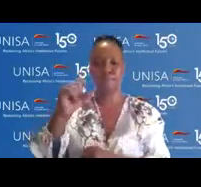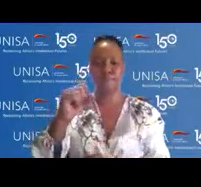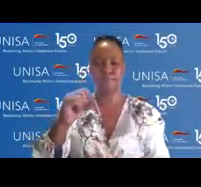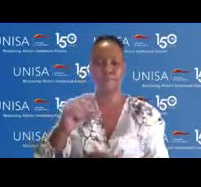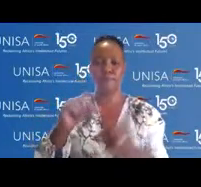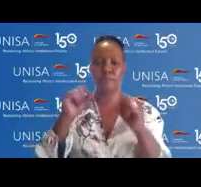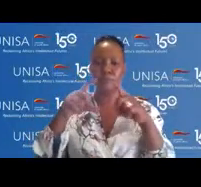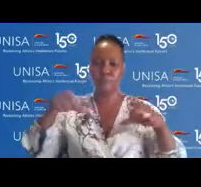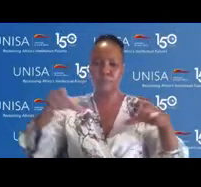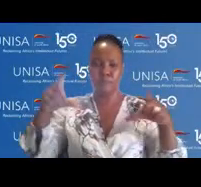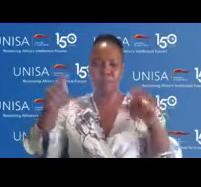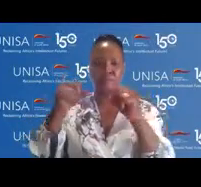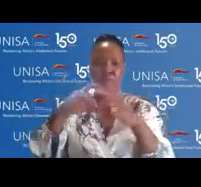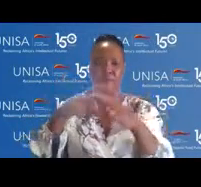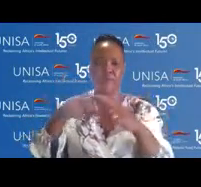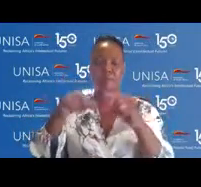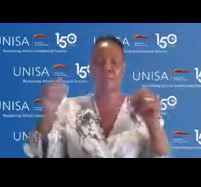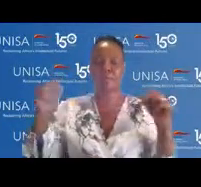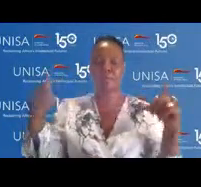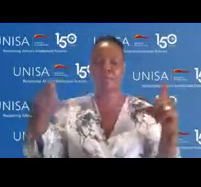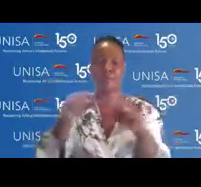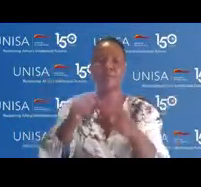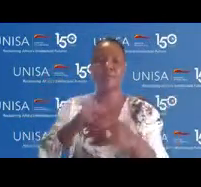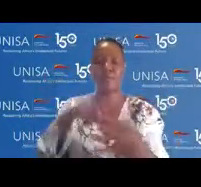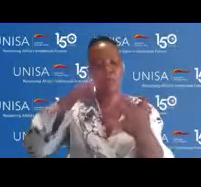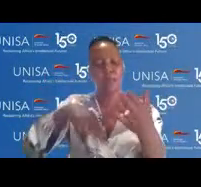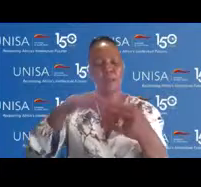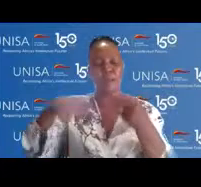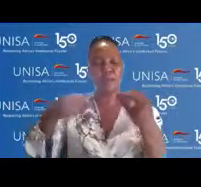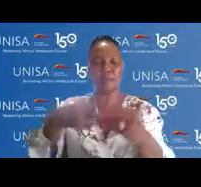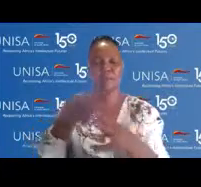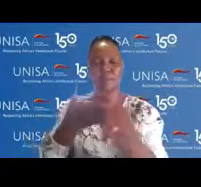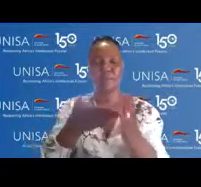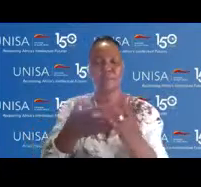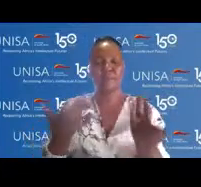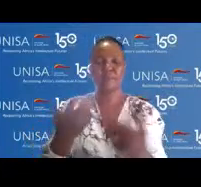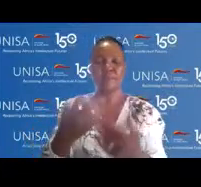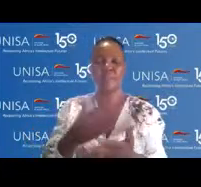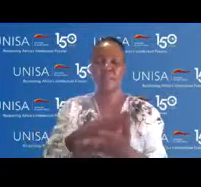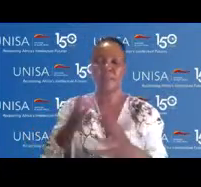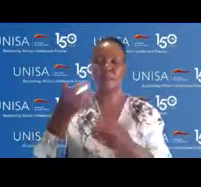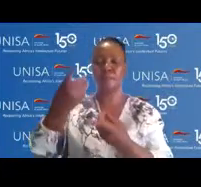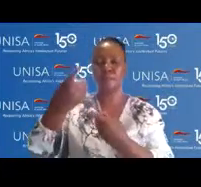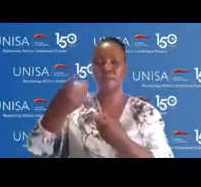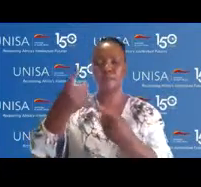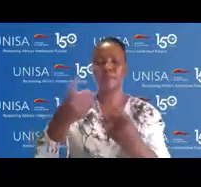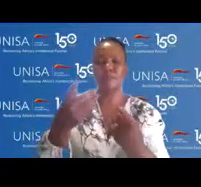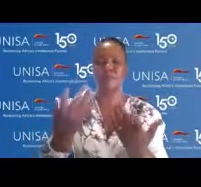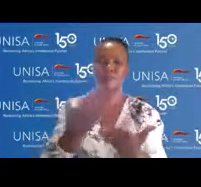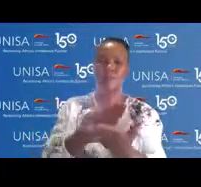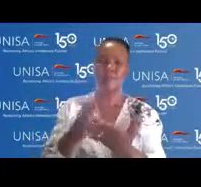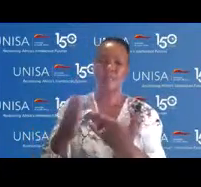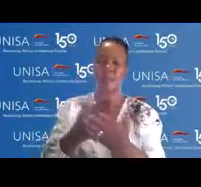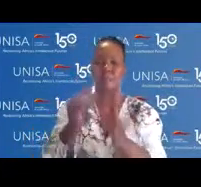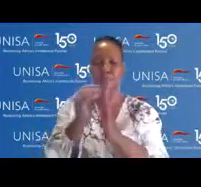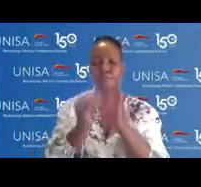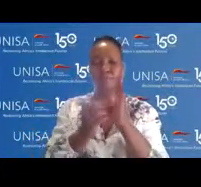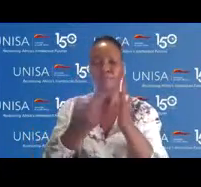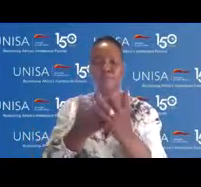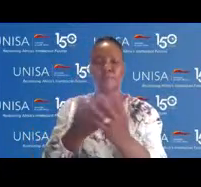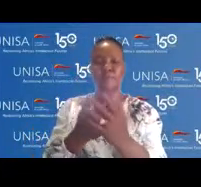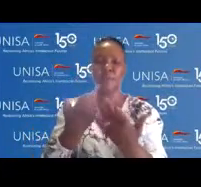And now I can actually go read about some document or some settings that you can fiddle with in